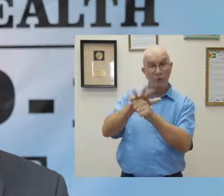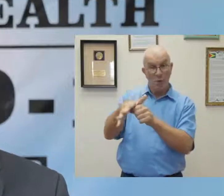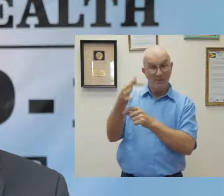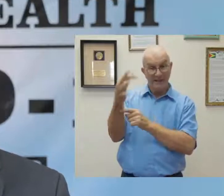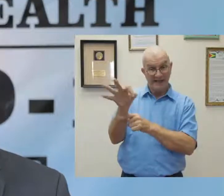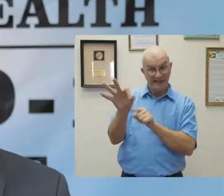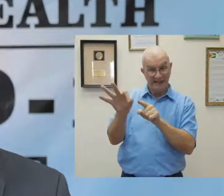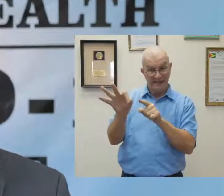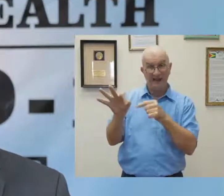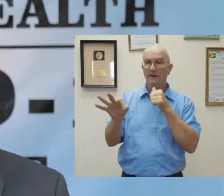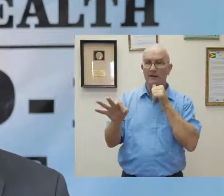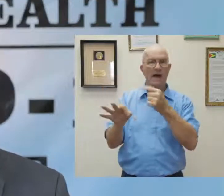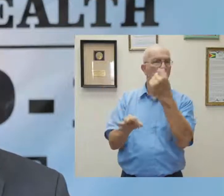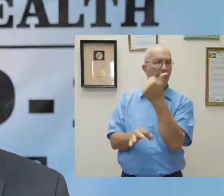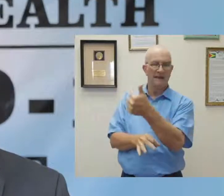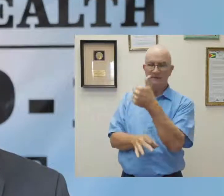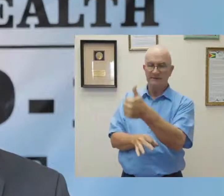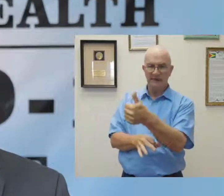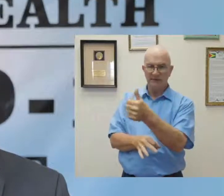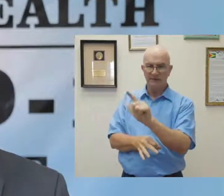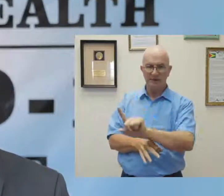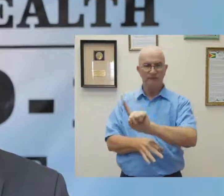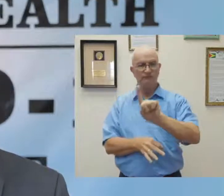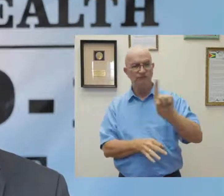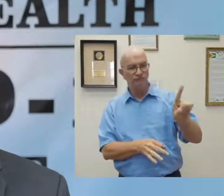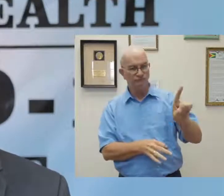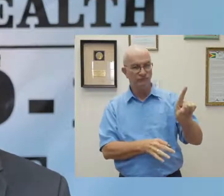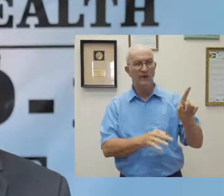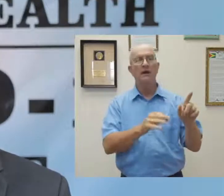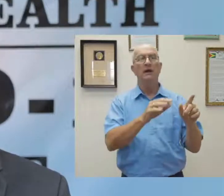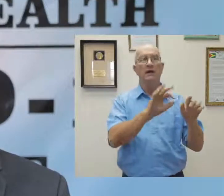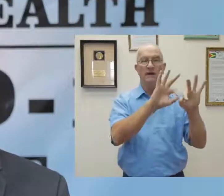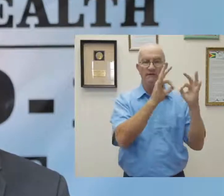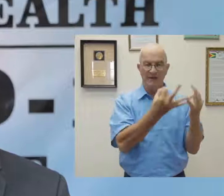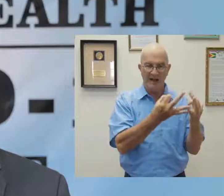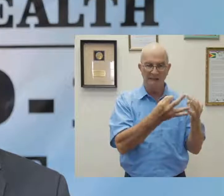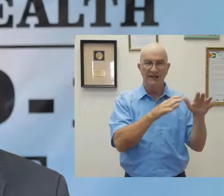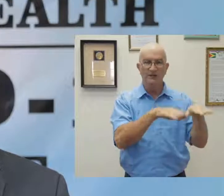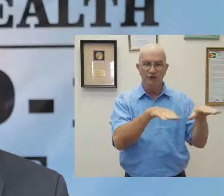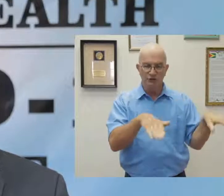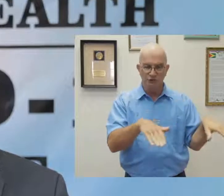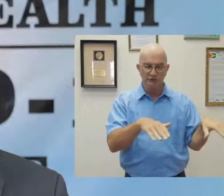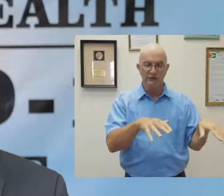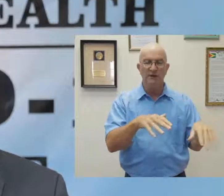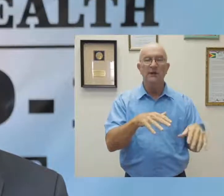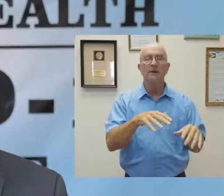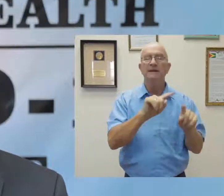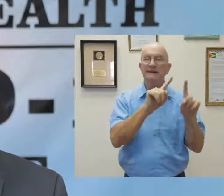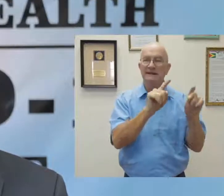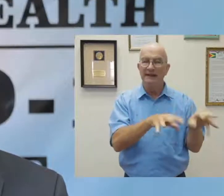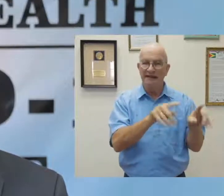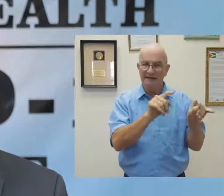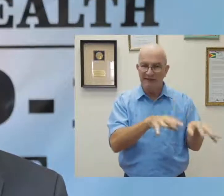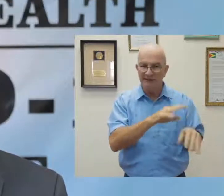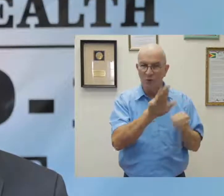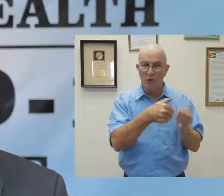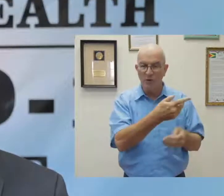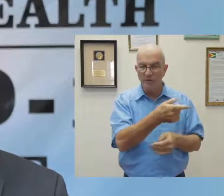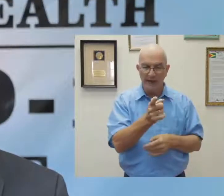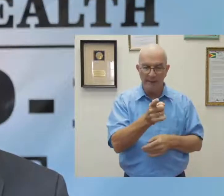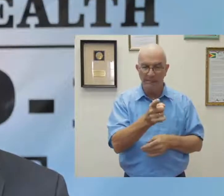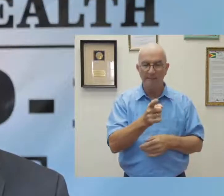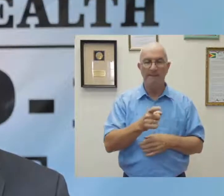single. As a result of this, their partners and their children have to be tested due to them being